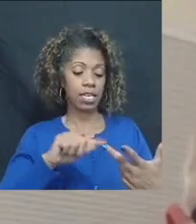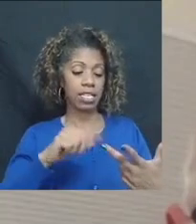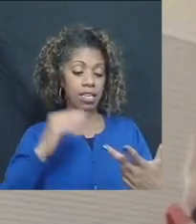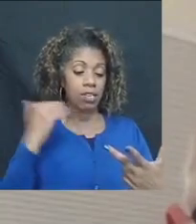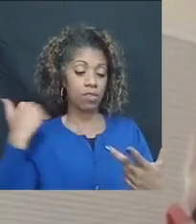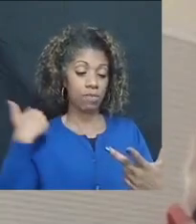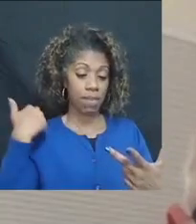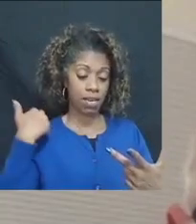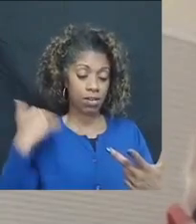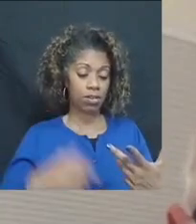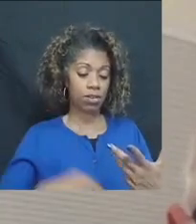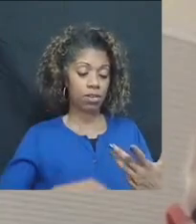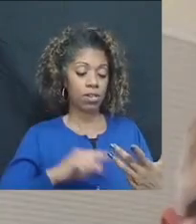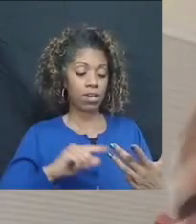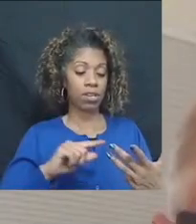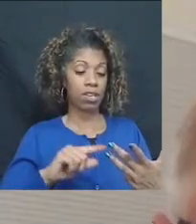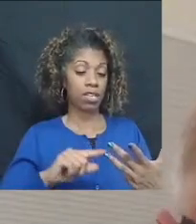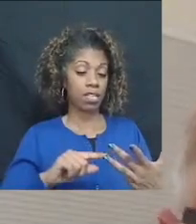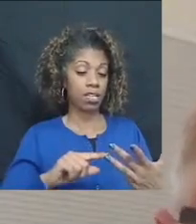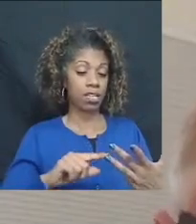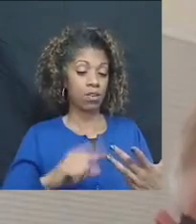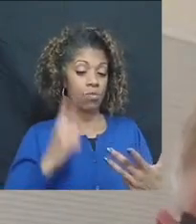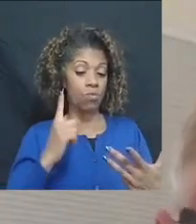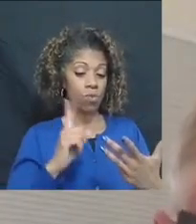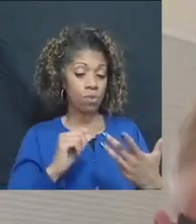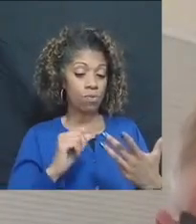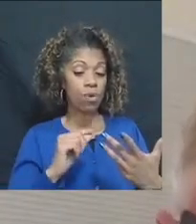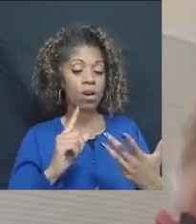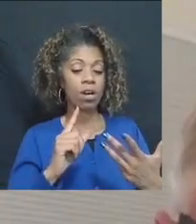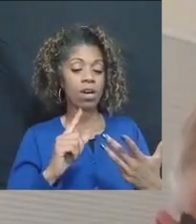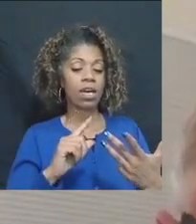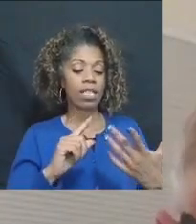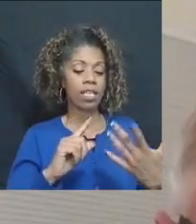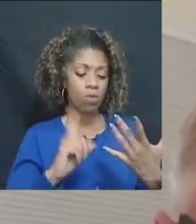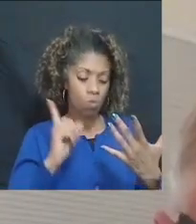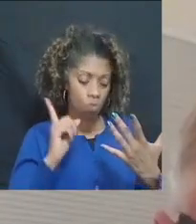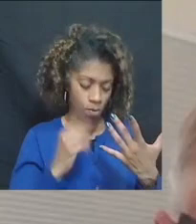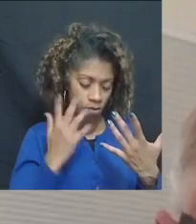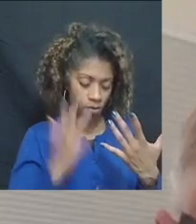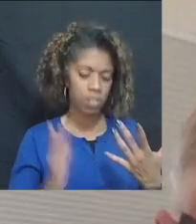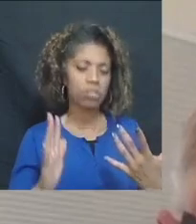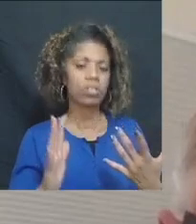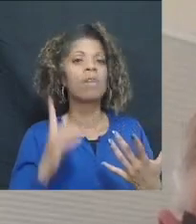to strategically understand the big picture and where the country needs to go,